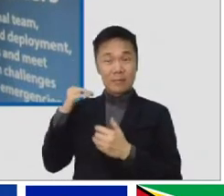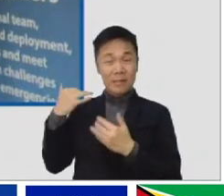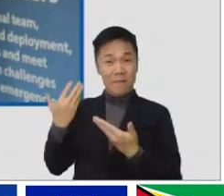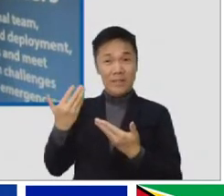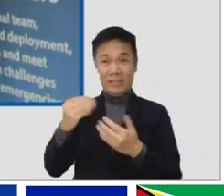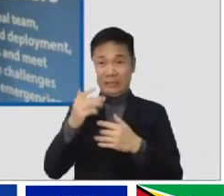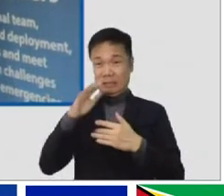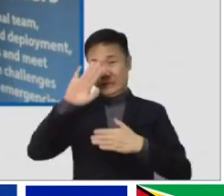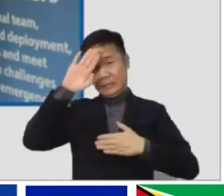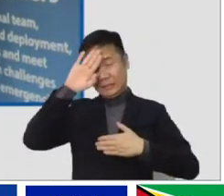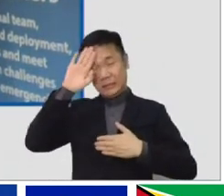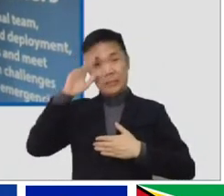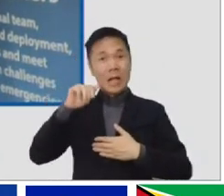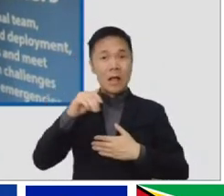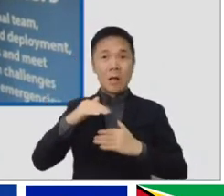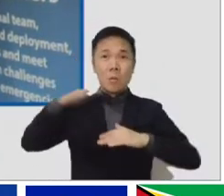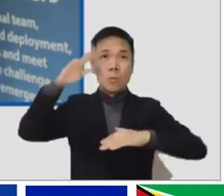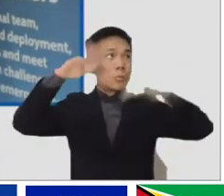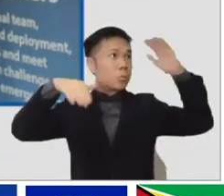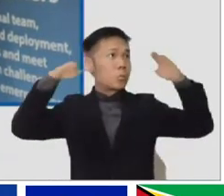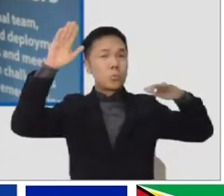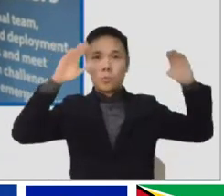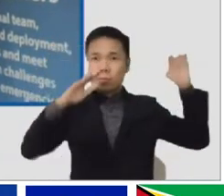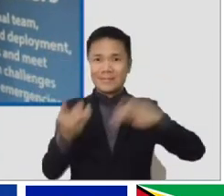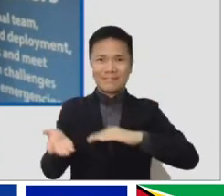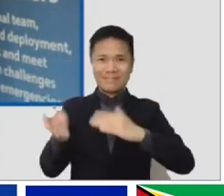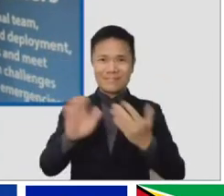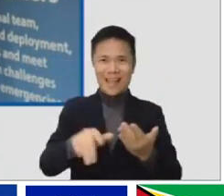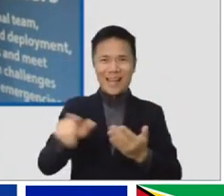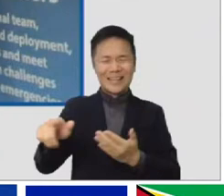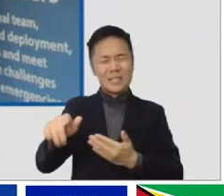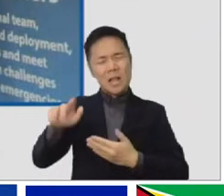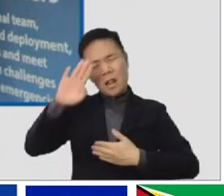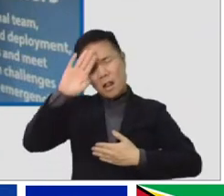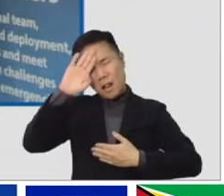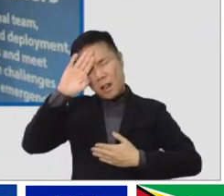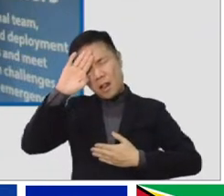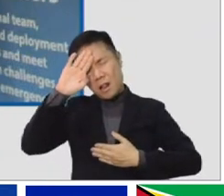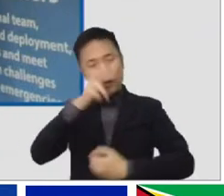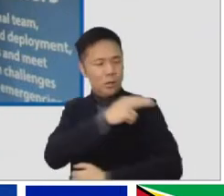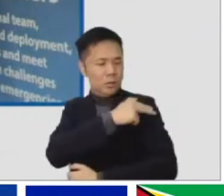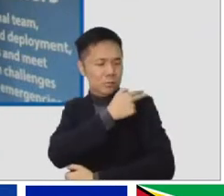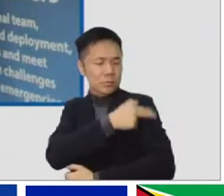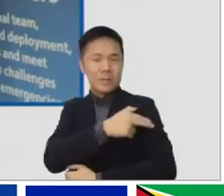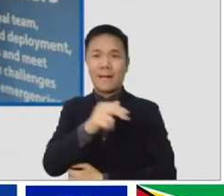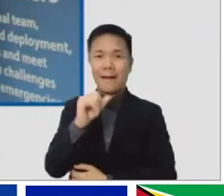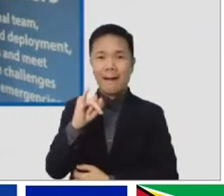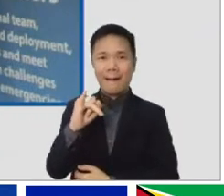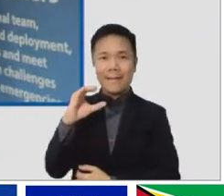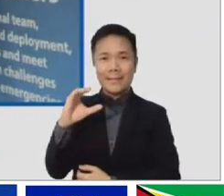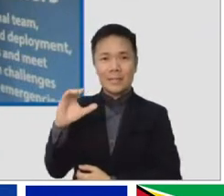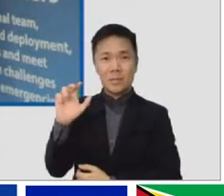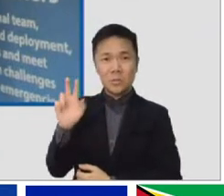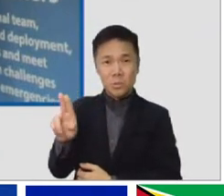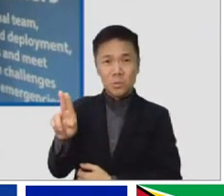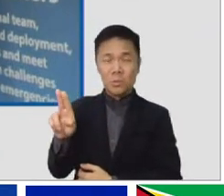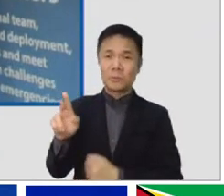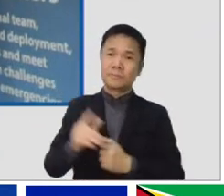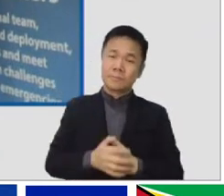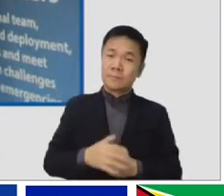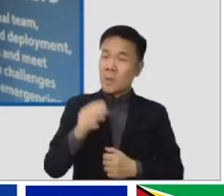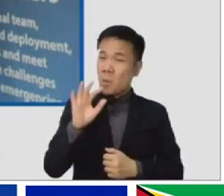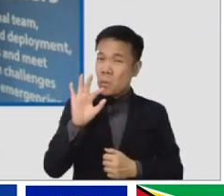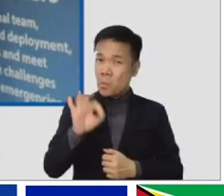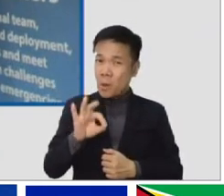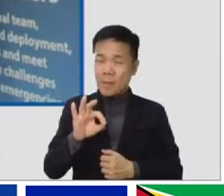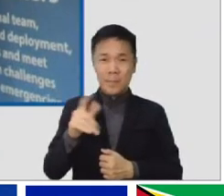in intensive care units, and the problem was also the availability and the